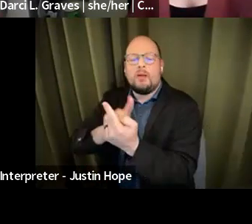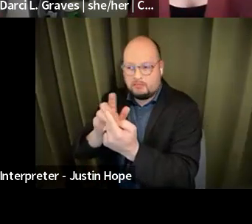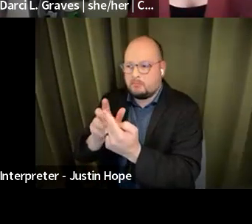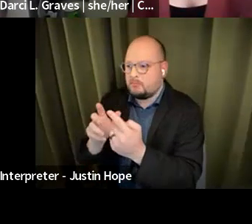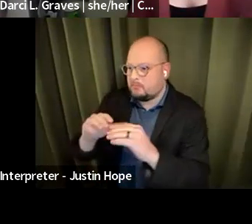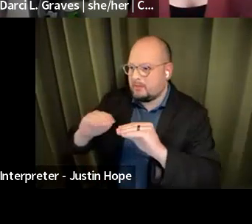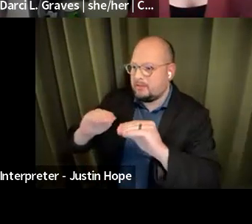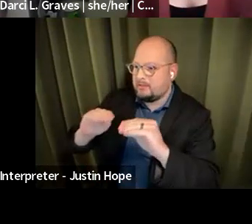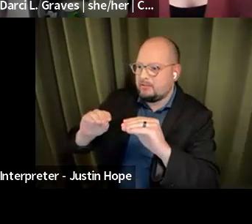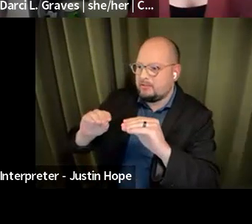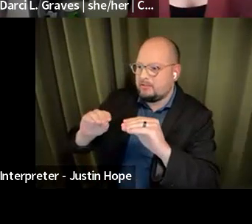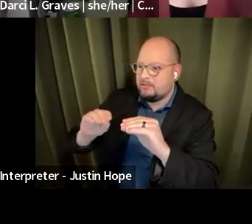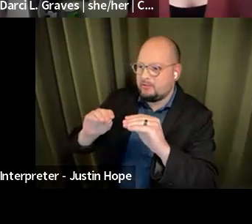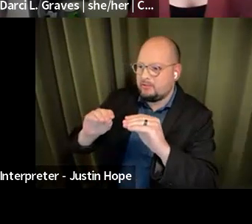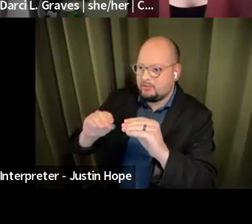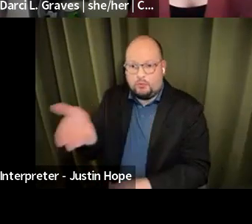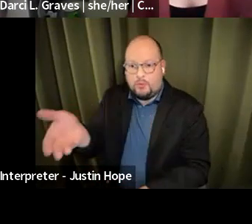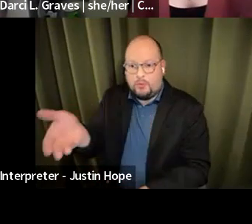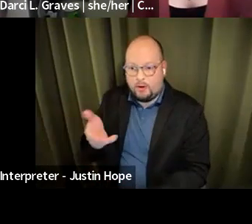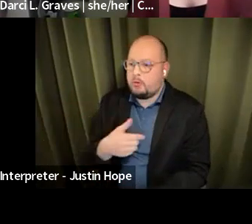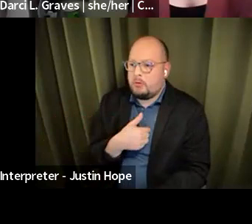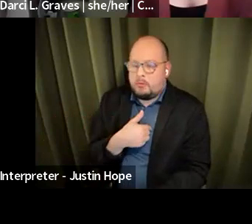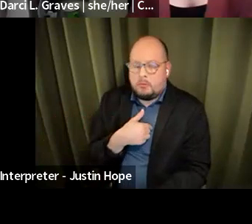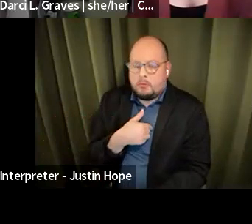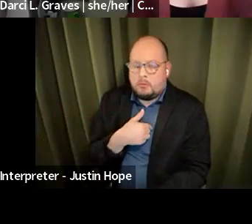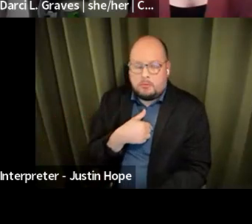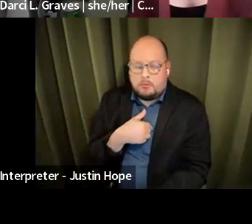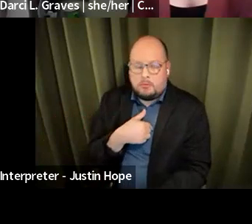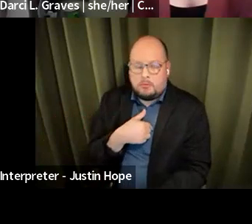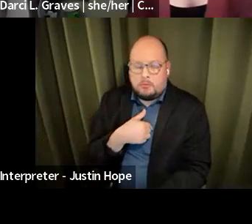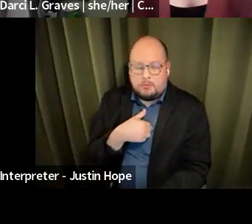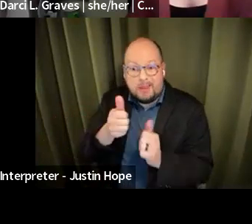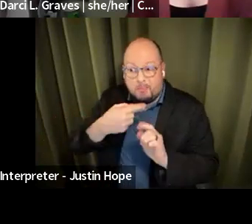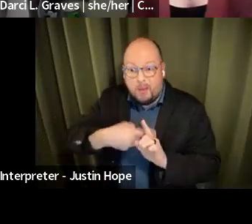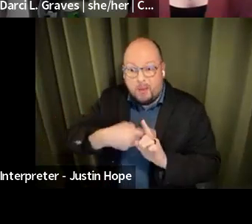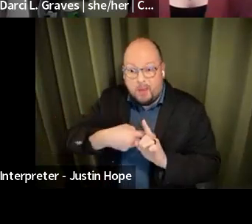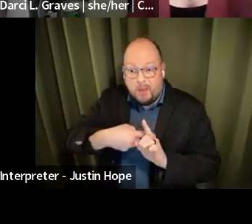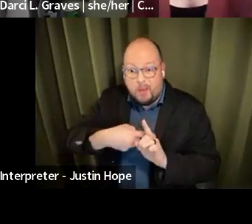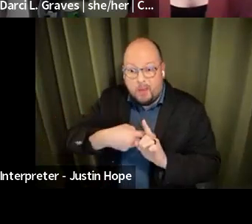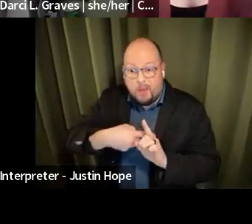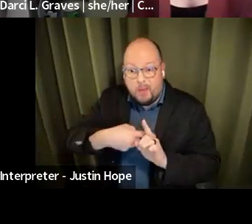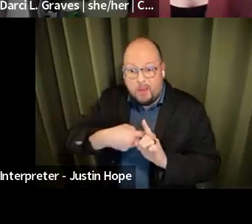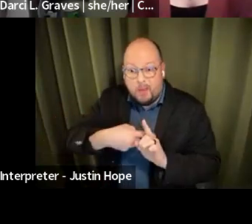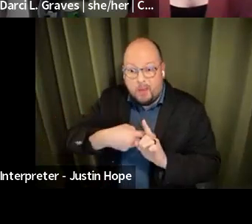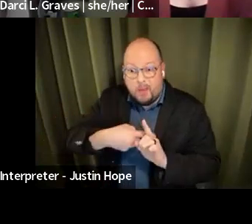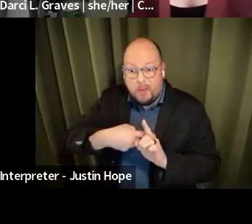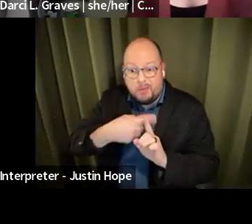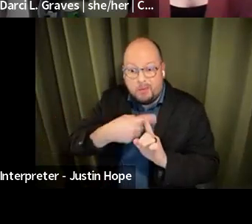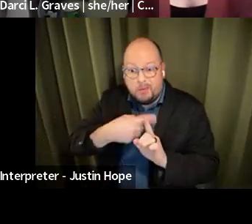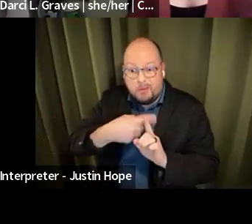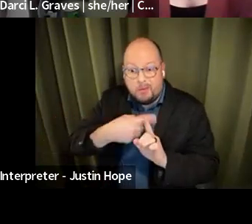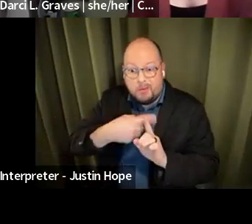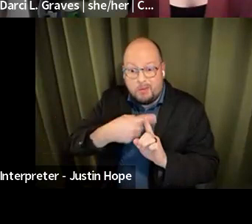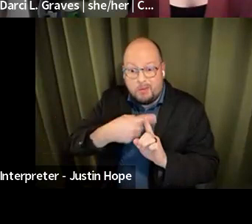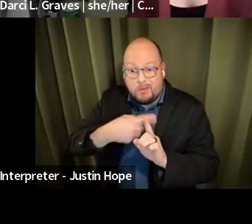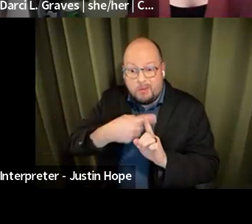doesn't matter if I have to do it 10 times a month. I'm there. Make sure that I'm always there. I provide the same presentation that I provide